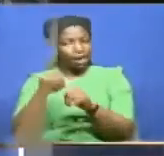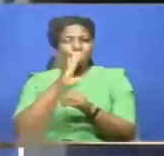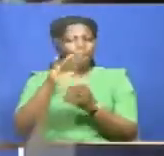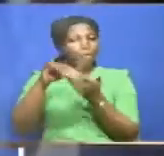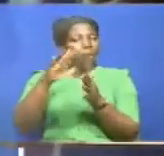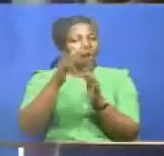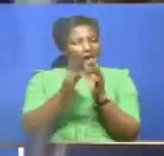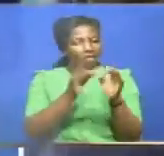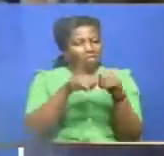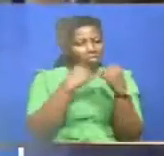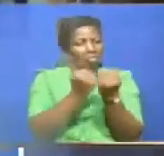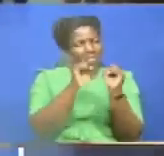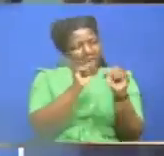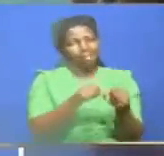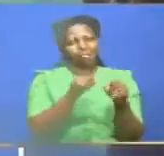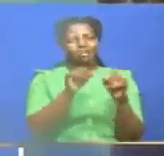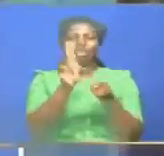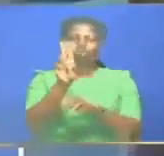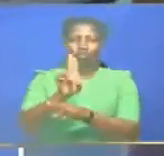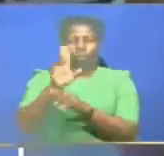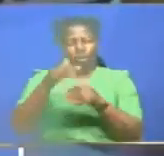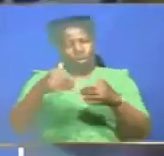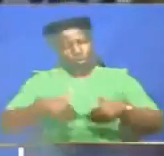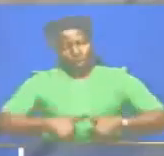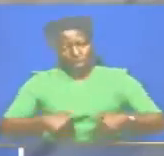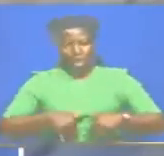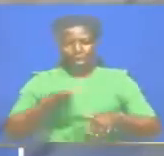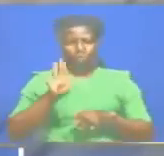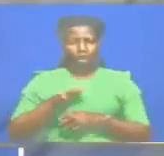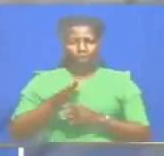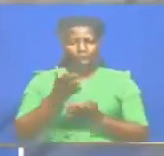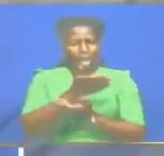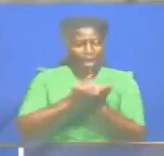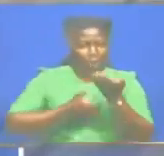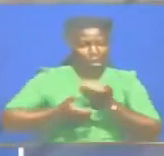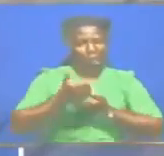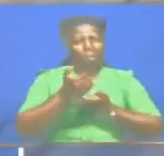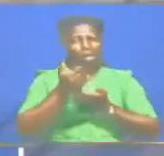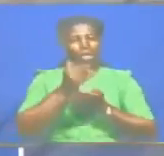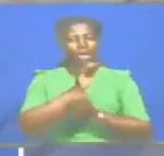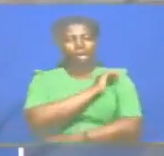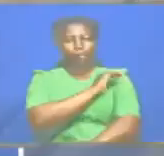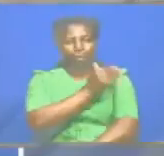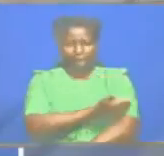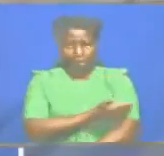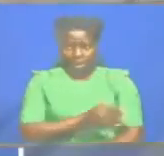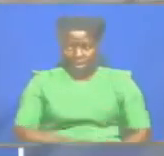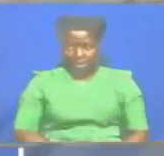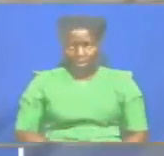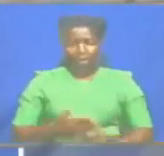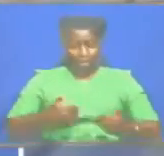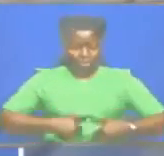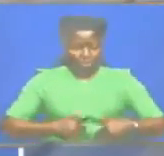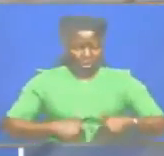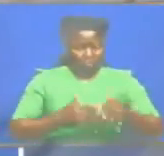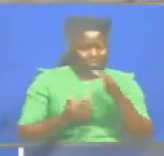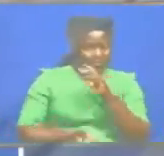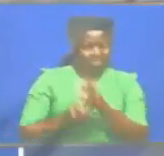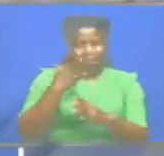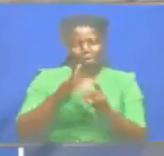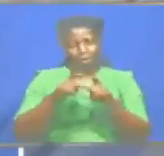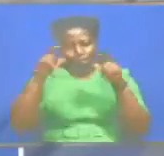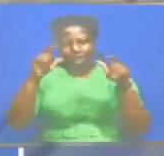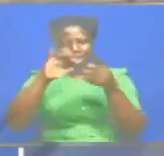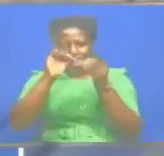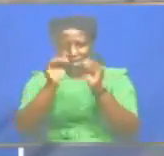take advantage of the women and youth economic potential. The youth form a very large part of our